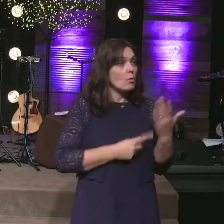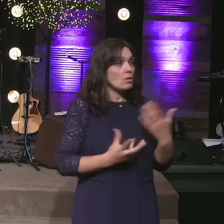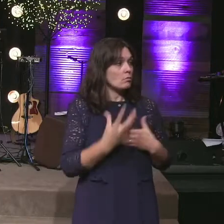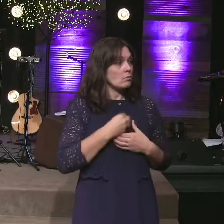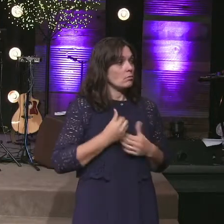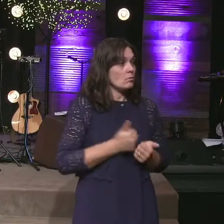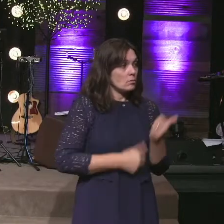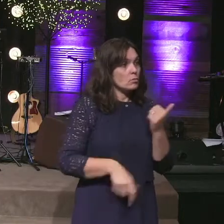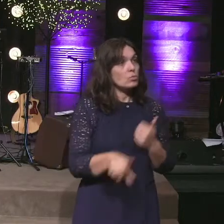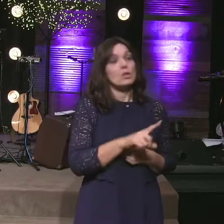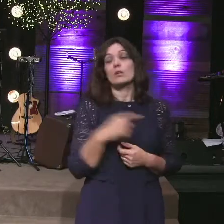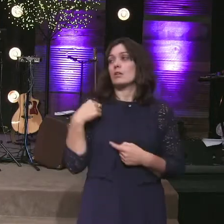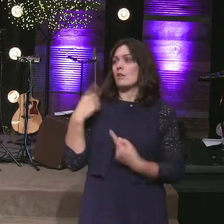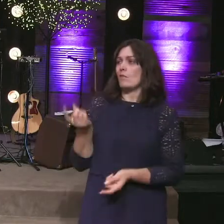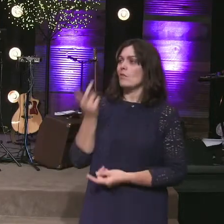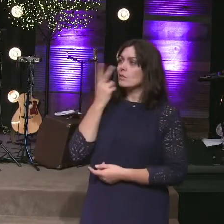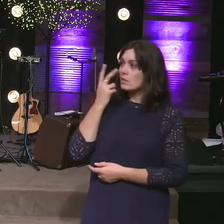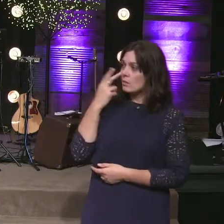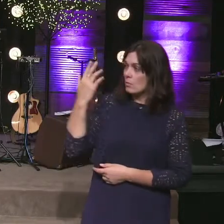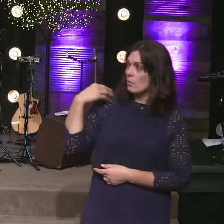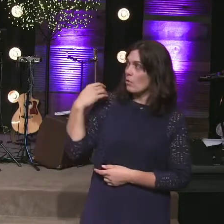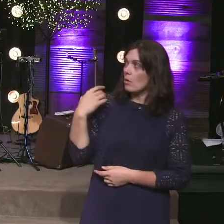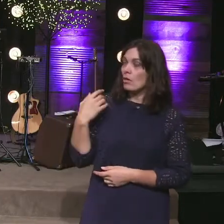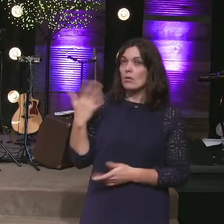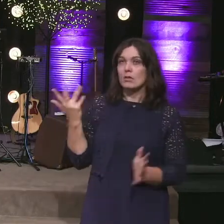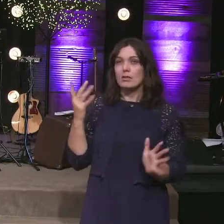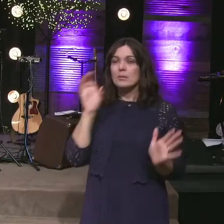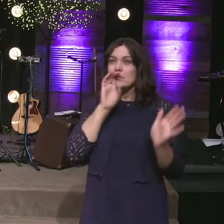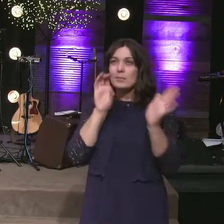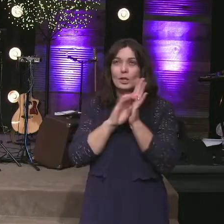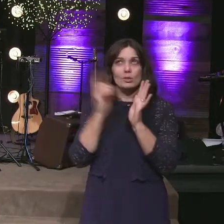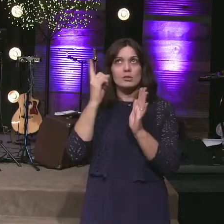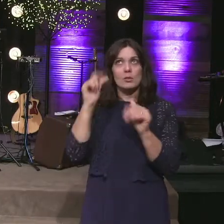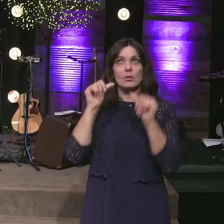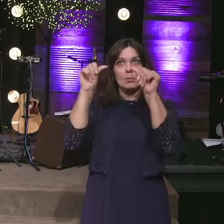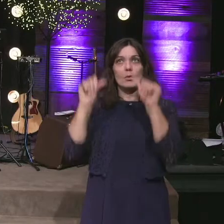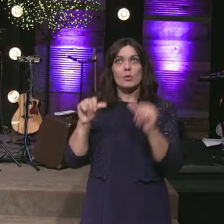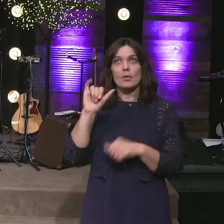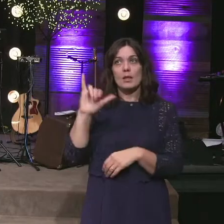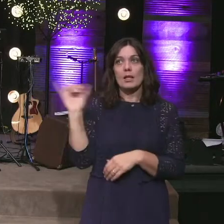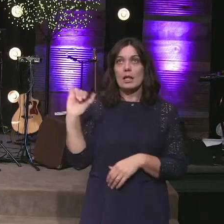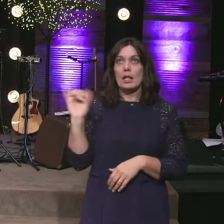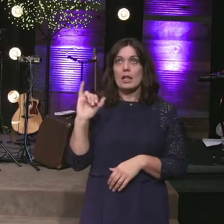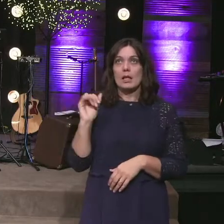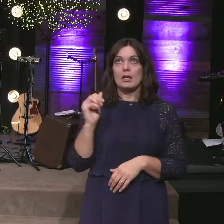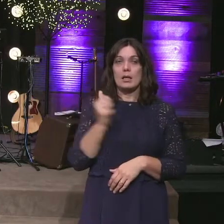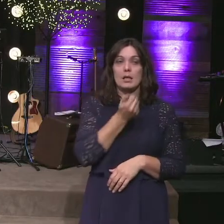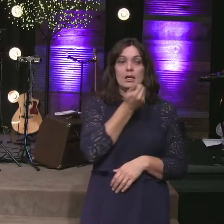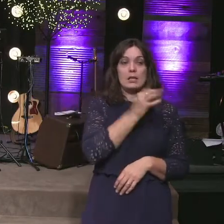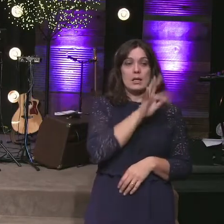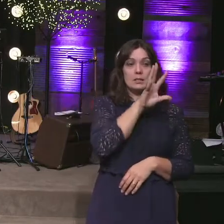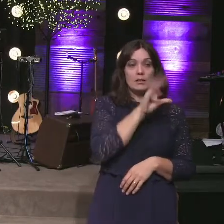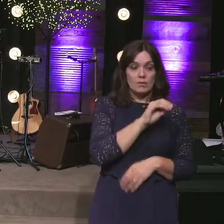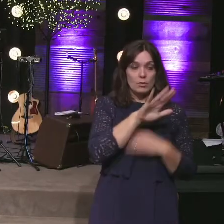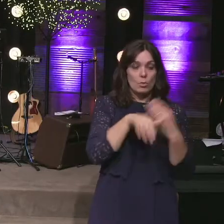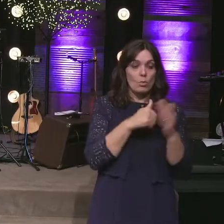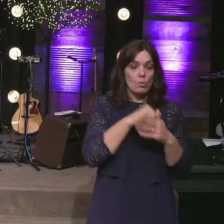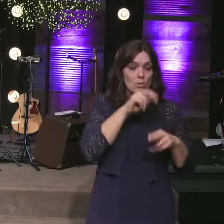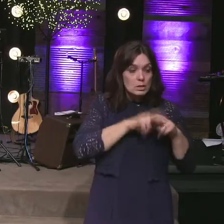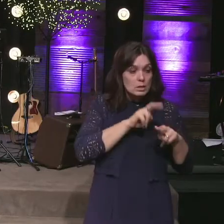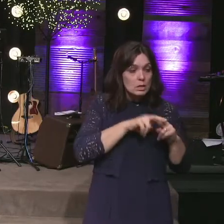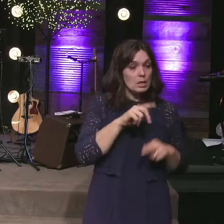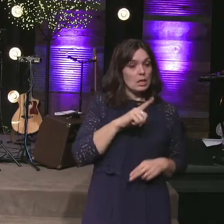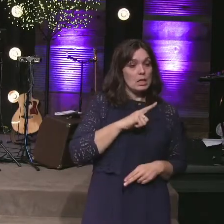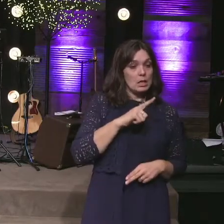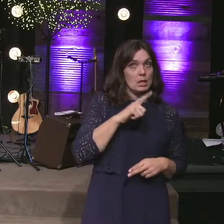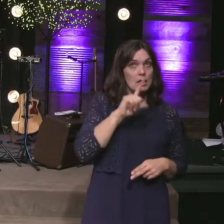that one picture somebody posted? It's like 1950 and everyone's sitting in the living room with an aluminum